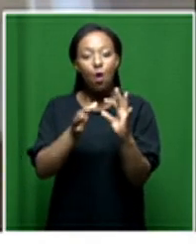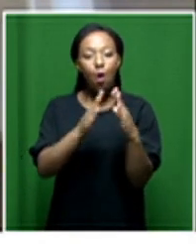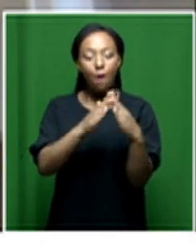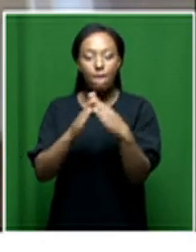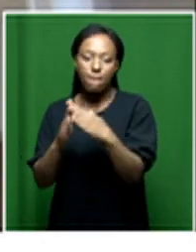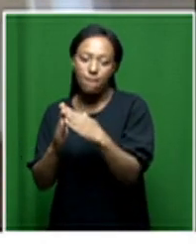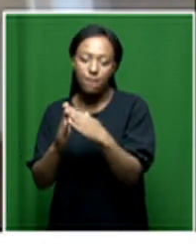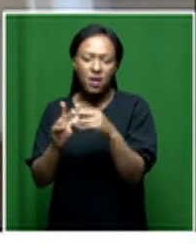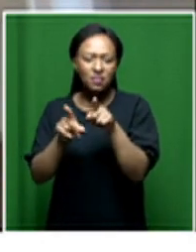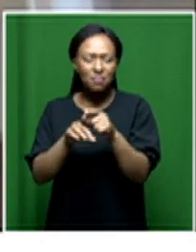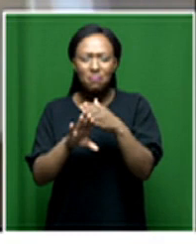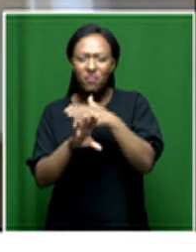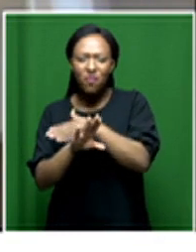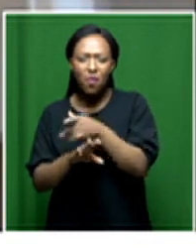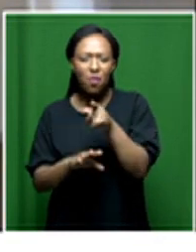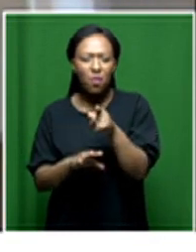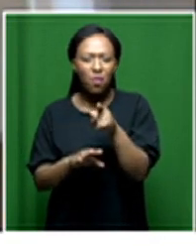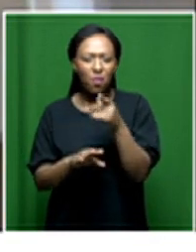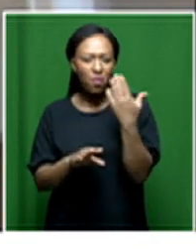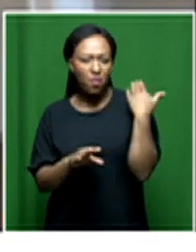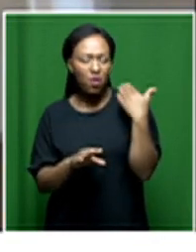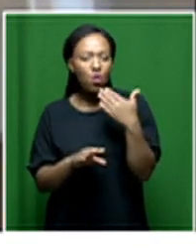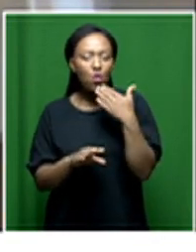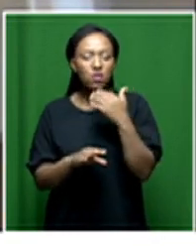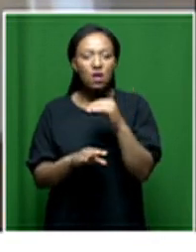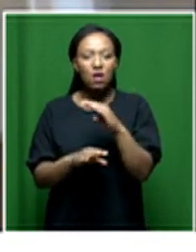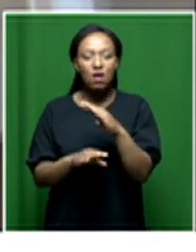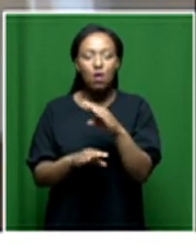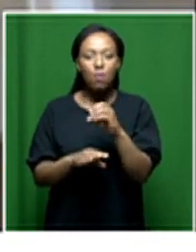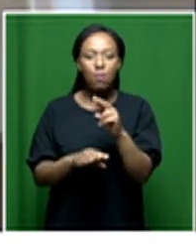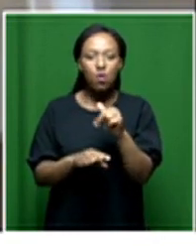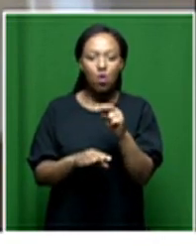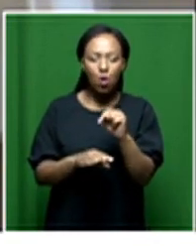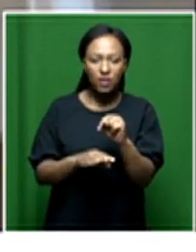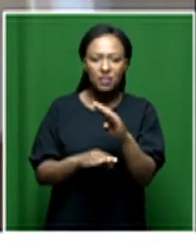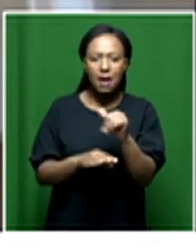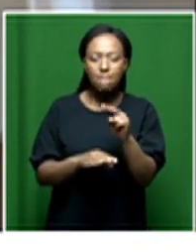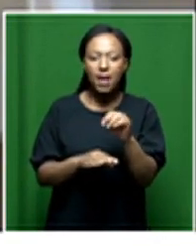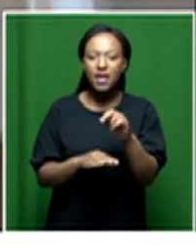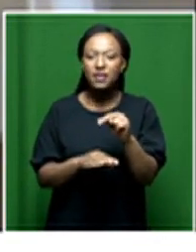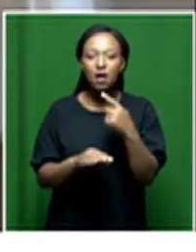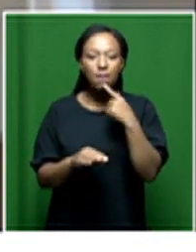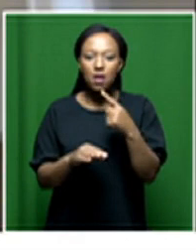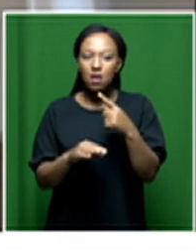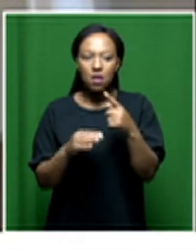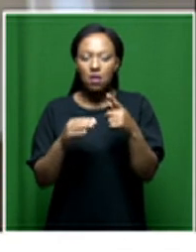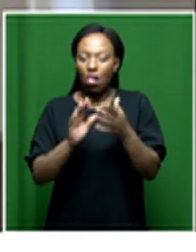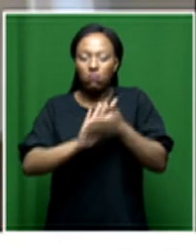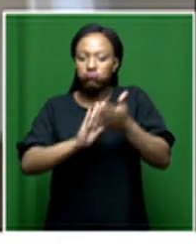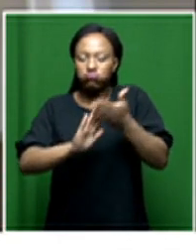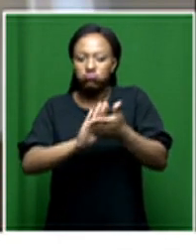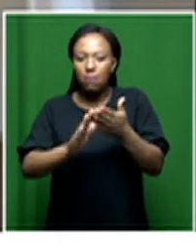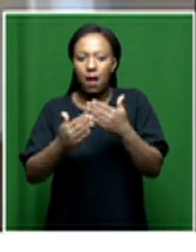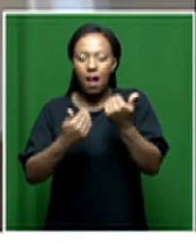Sure. A bit like we saw with broadband and internet access. No one, I think,